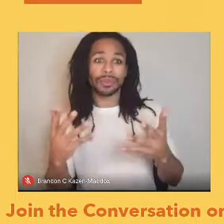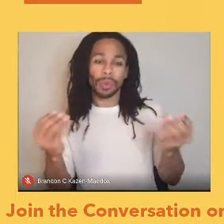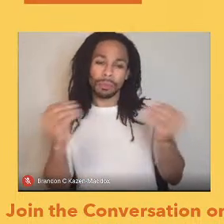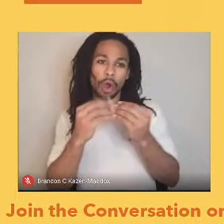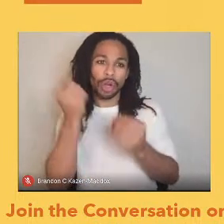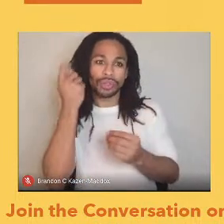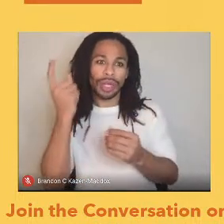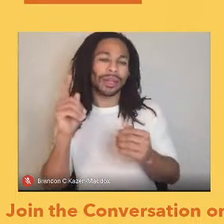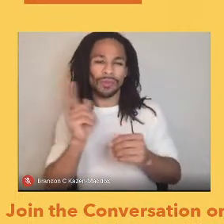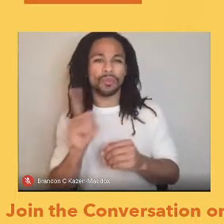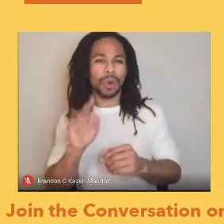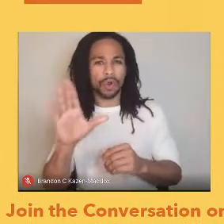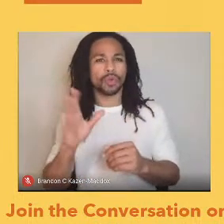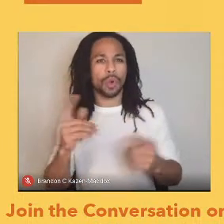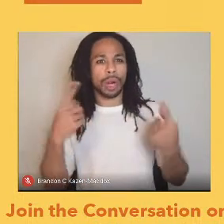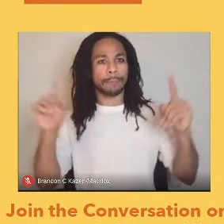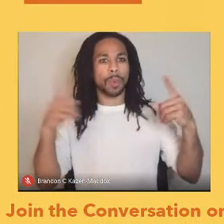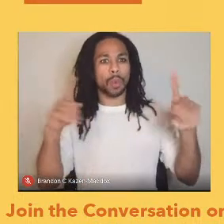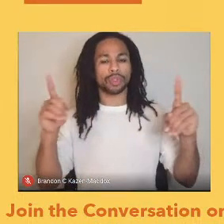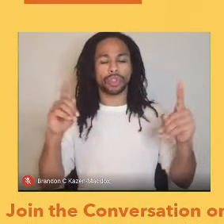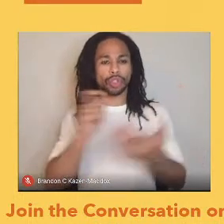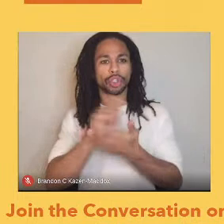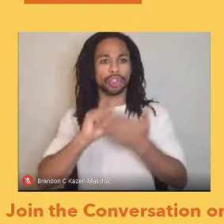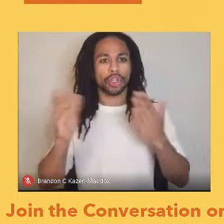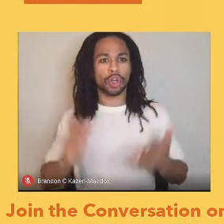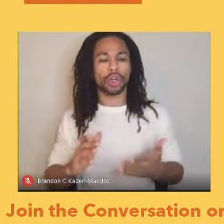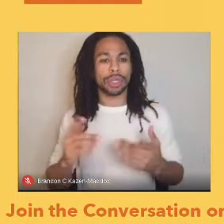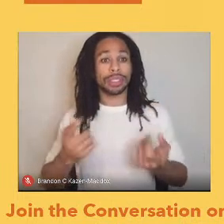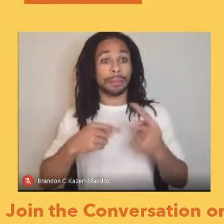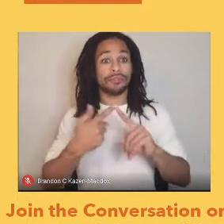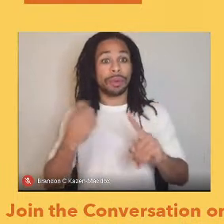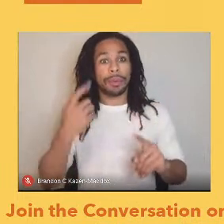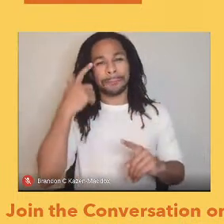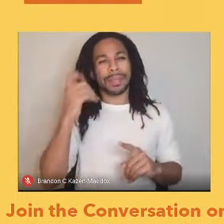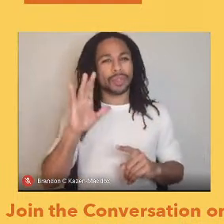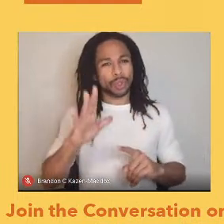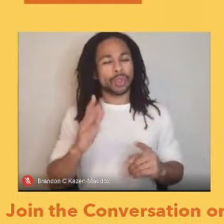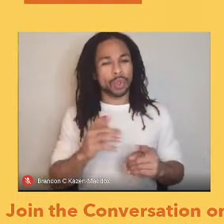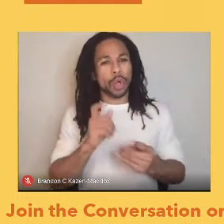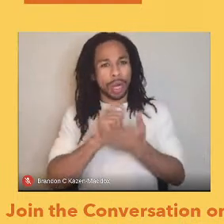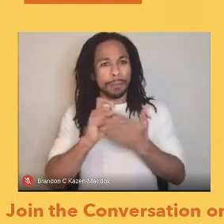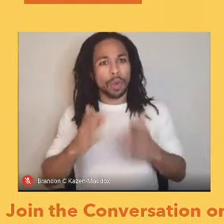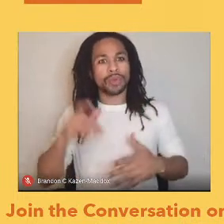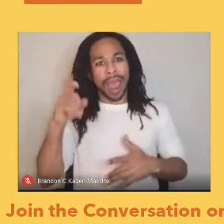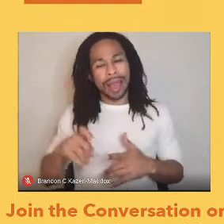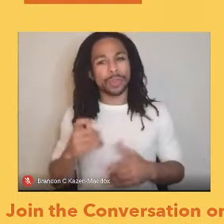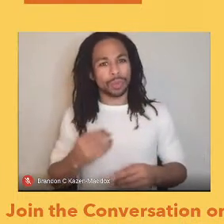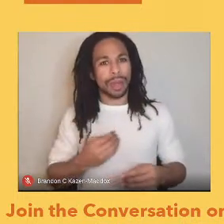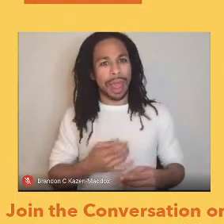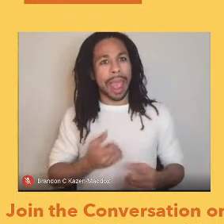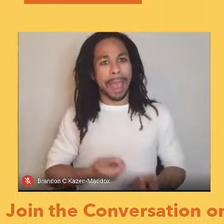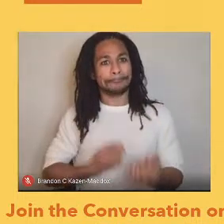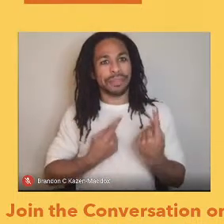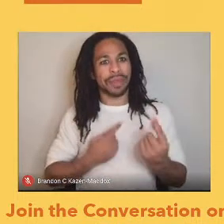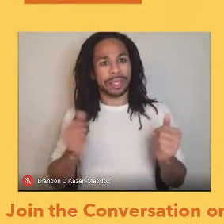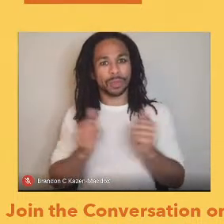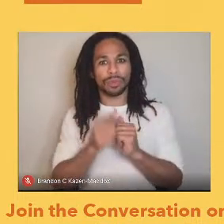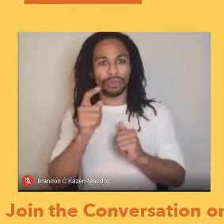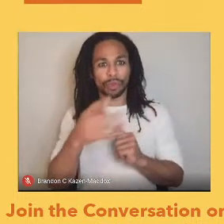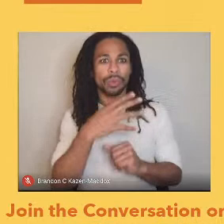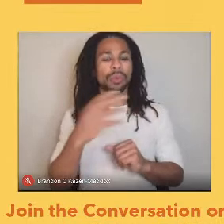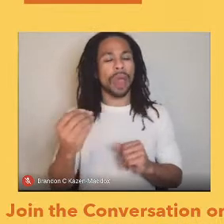coming at, because the composer has to be the empathizer with representing the music and the story you're trying to